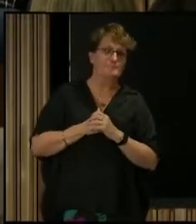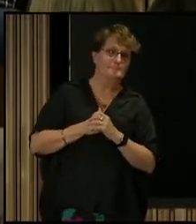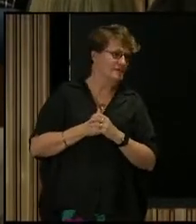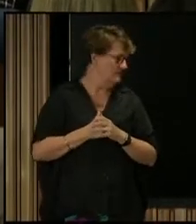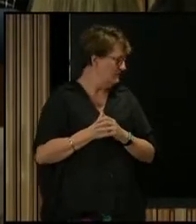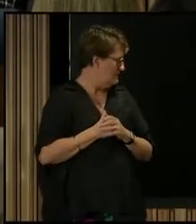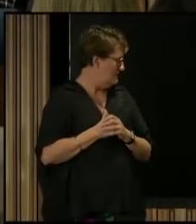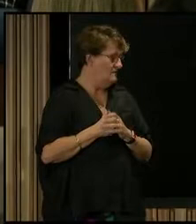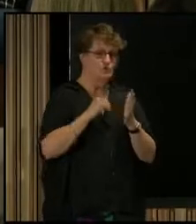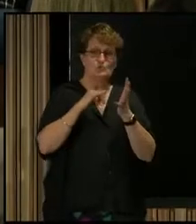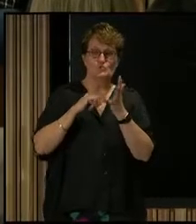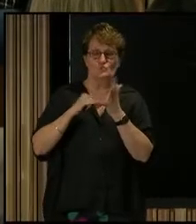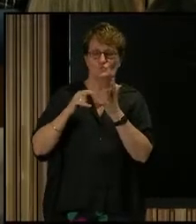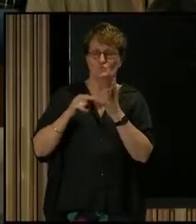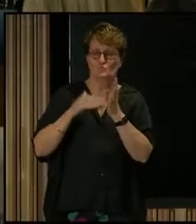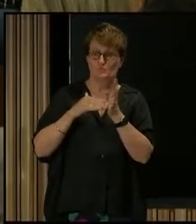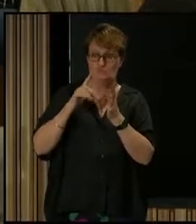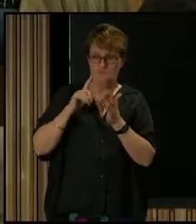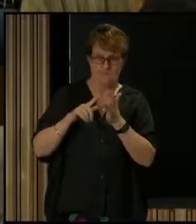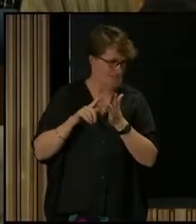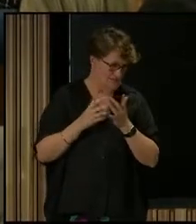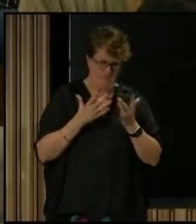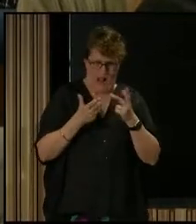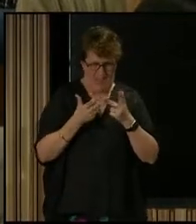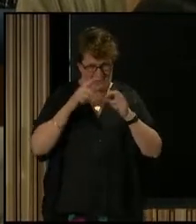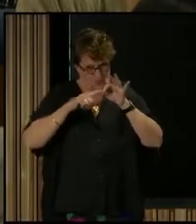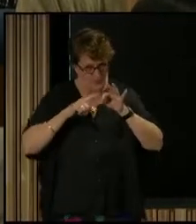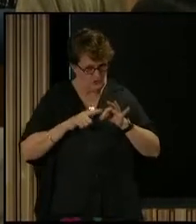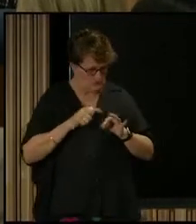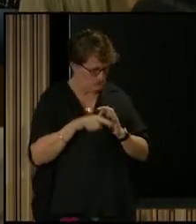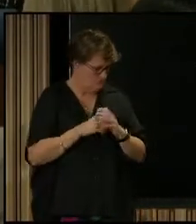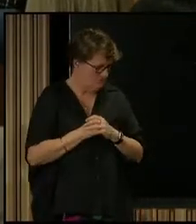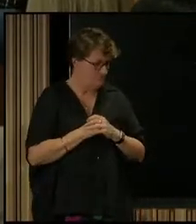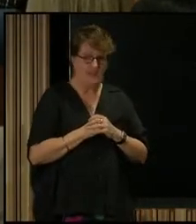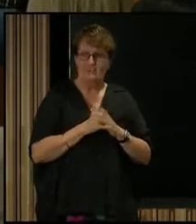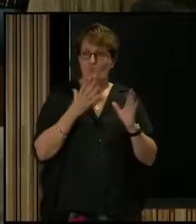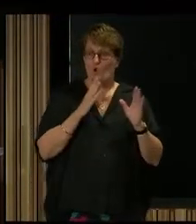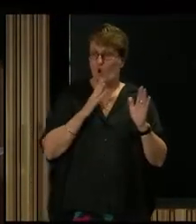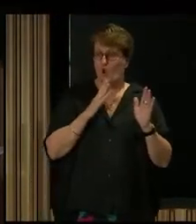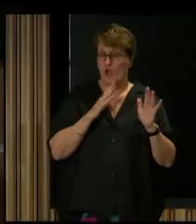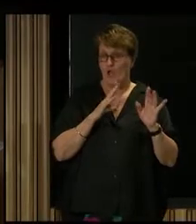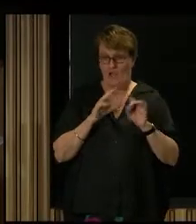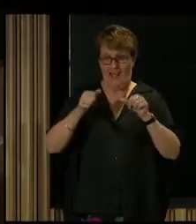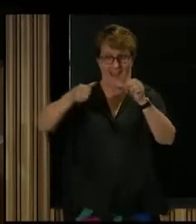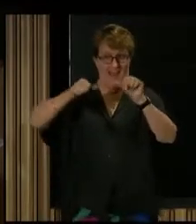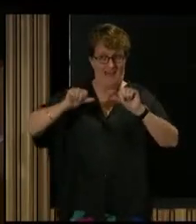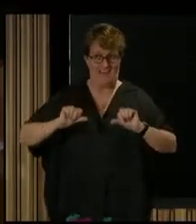Now, in a moment, I'm going to move. There's some lovely questions here, so we are going to go through those. And then we're going to move to what's next or the future. But just